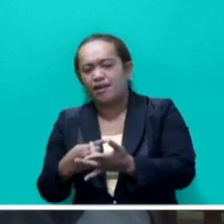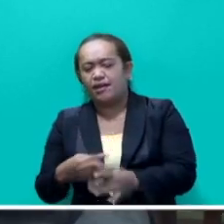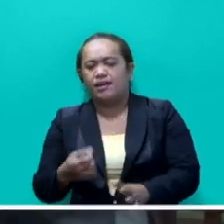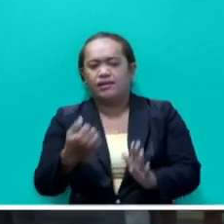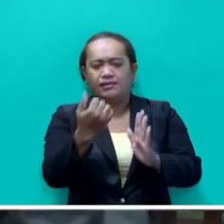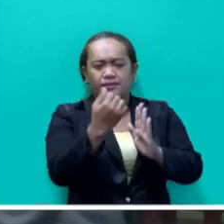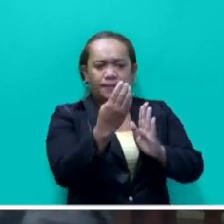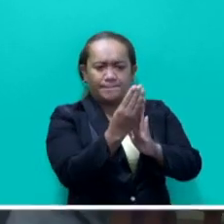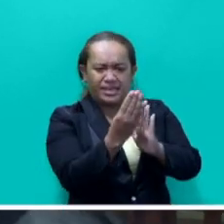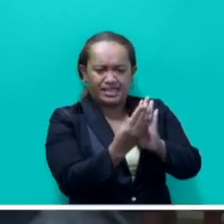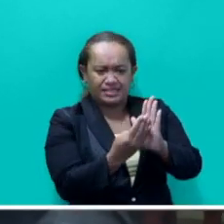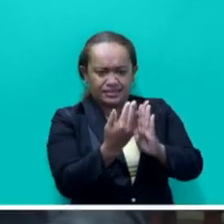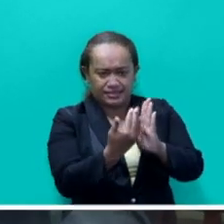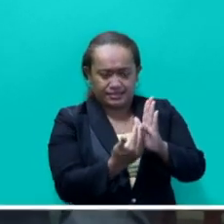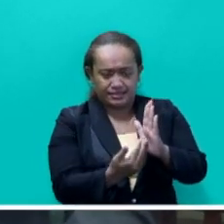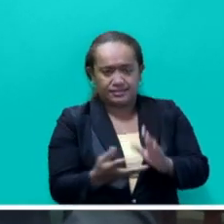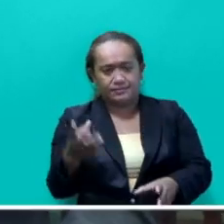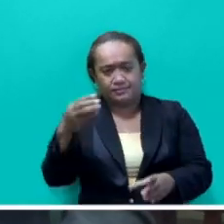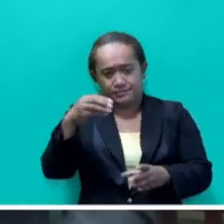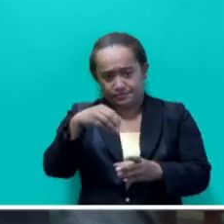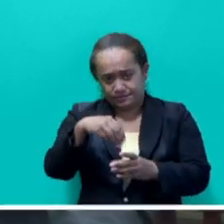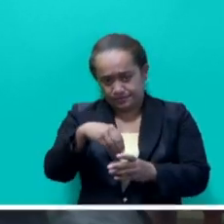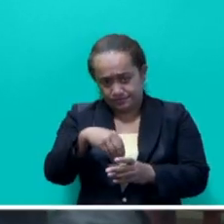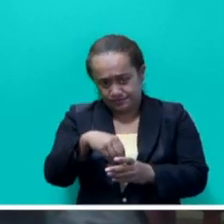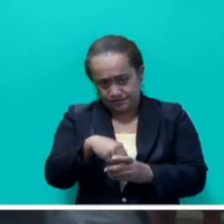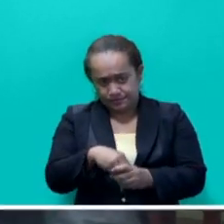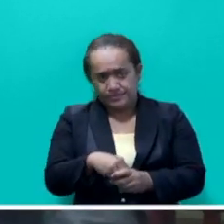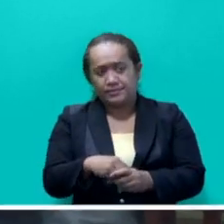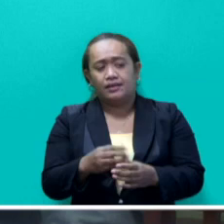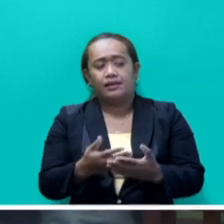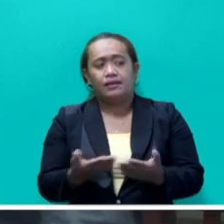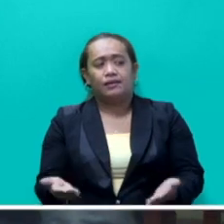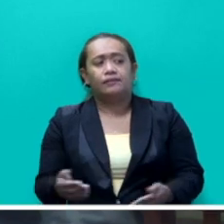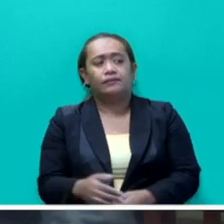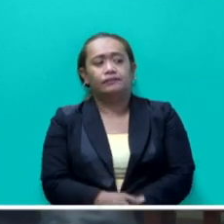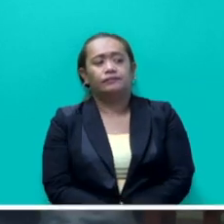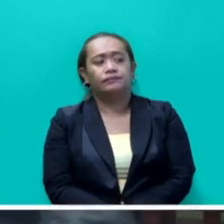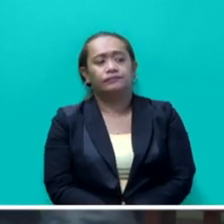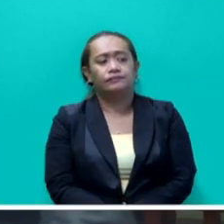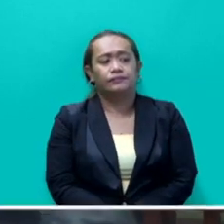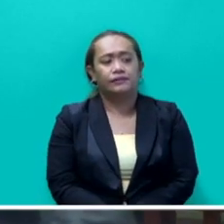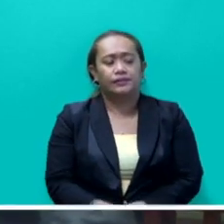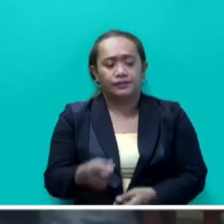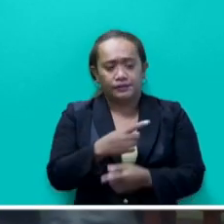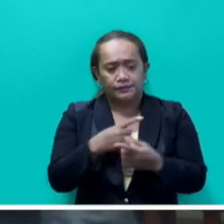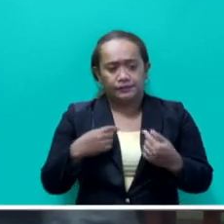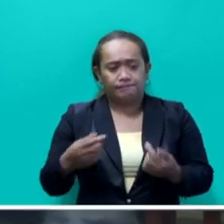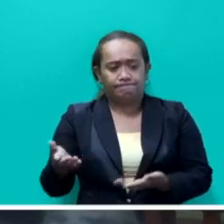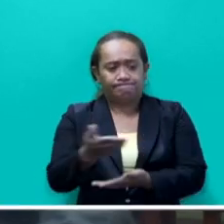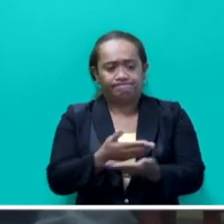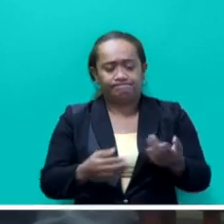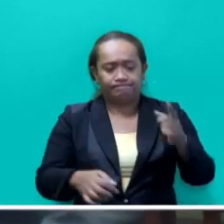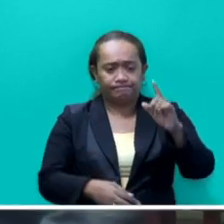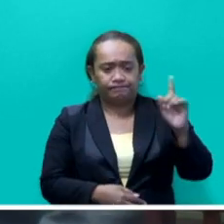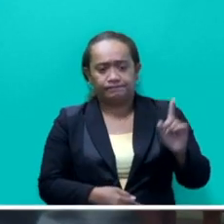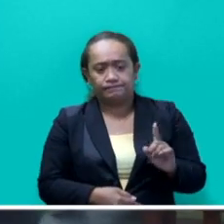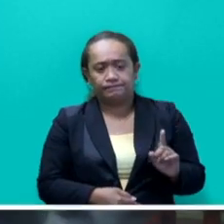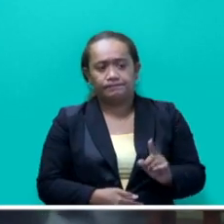bills that are part of the consequential bill that we are discussing in the motion today, Mr. Speaker,